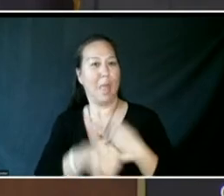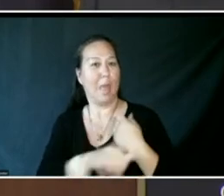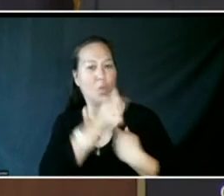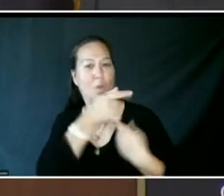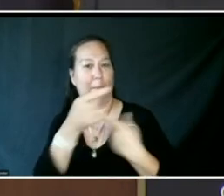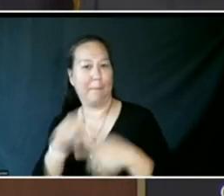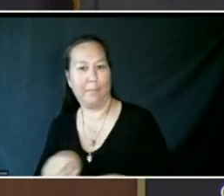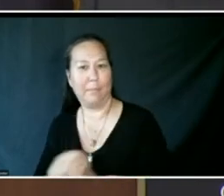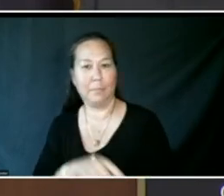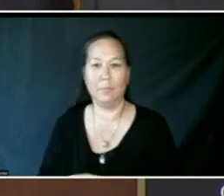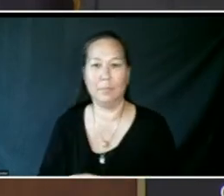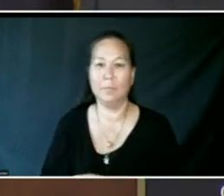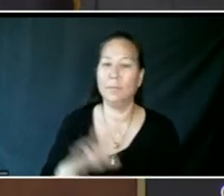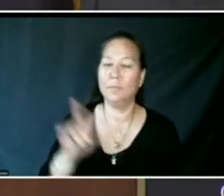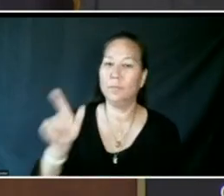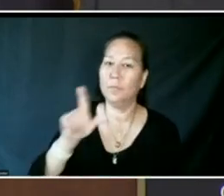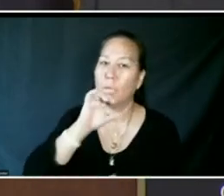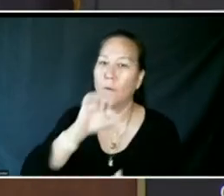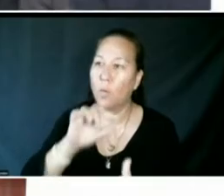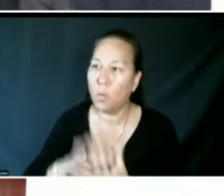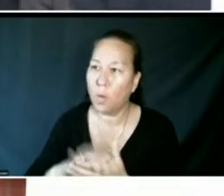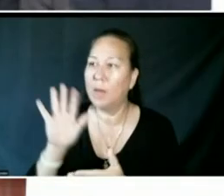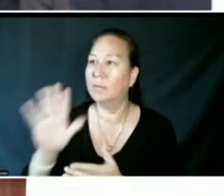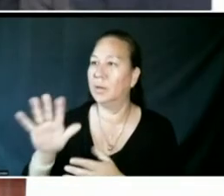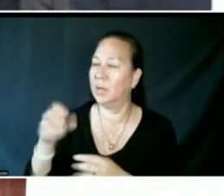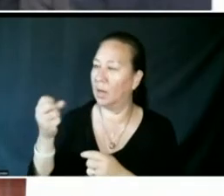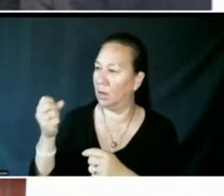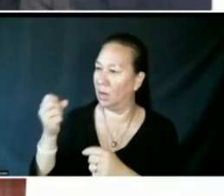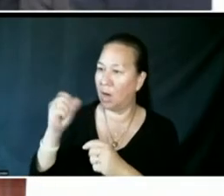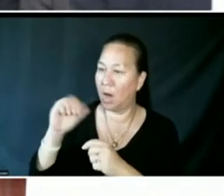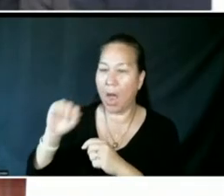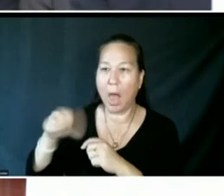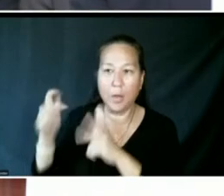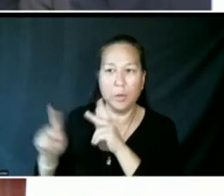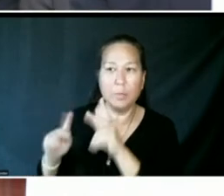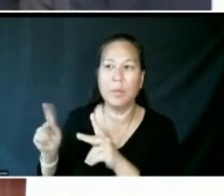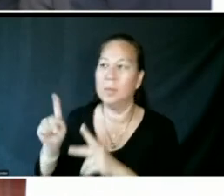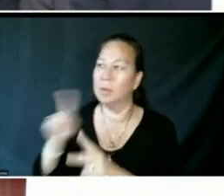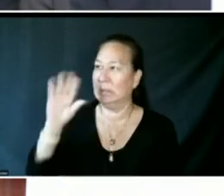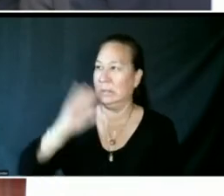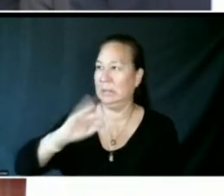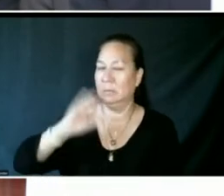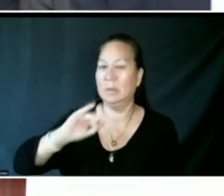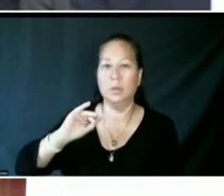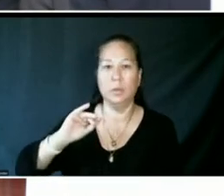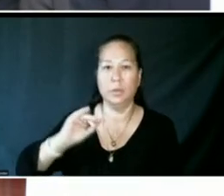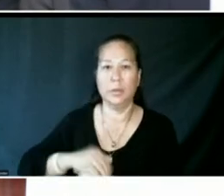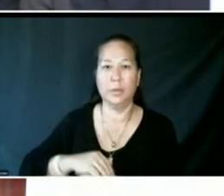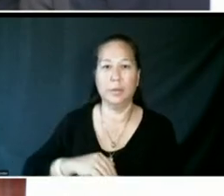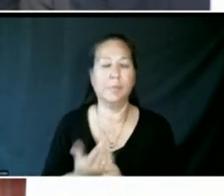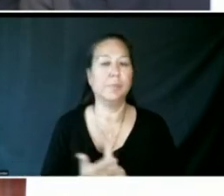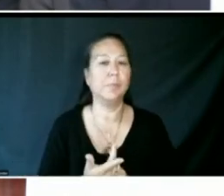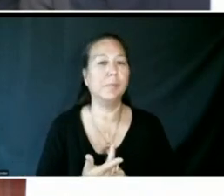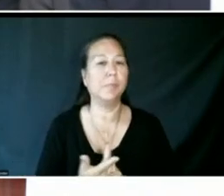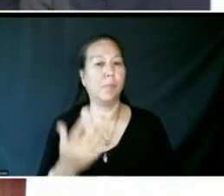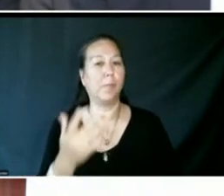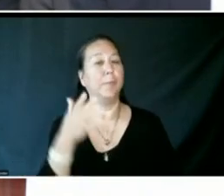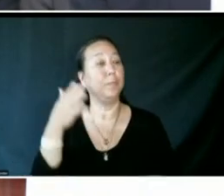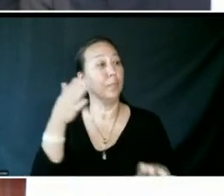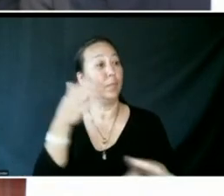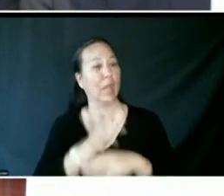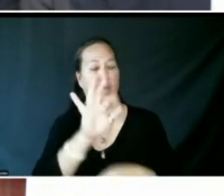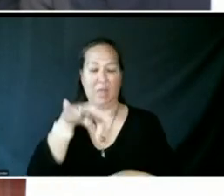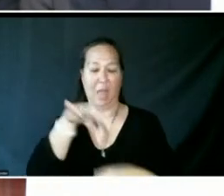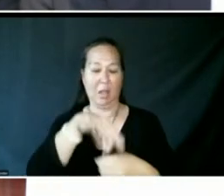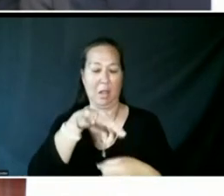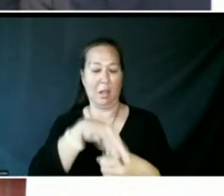radical followers." Well, after the election, my email, my cell